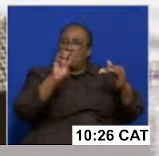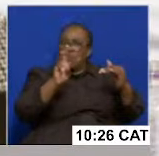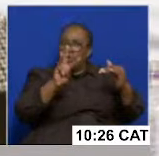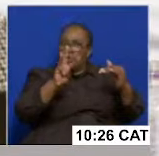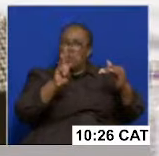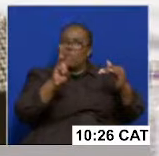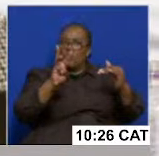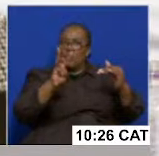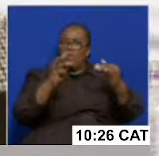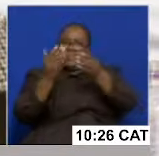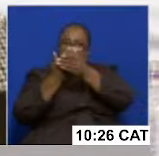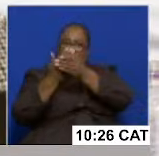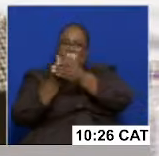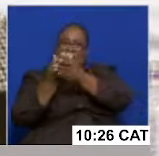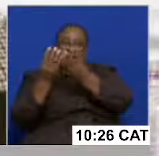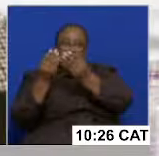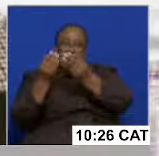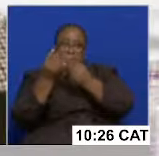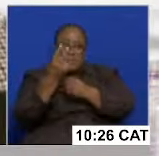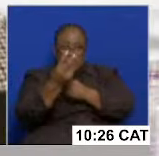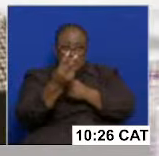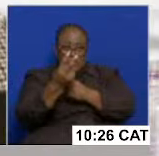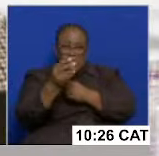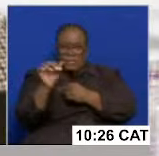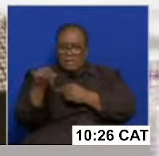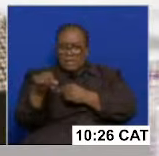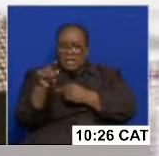Yes, I do, Commissioner. Do you recognize that CAS number?